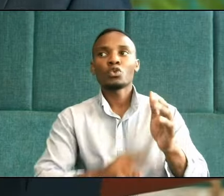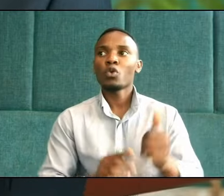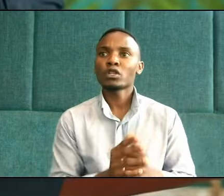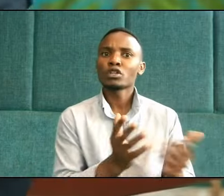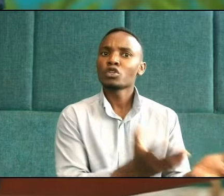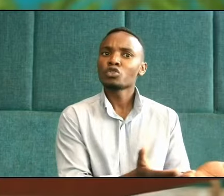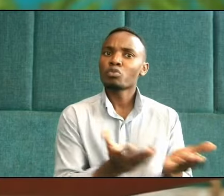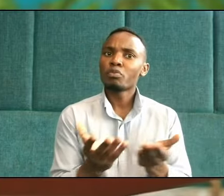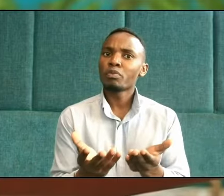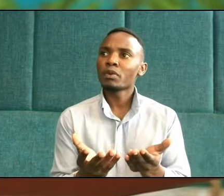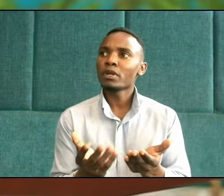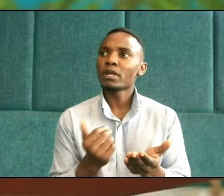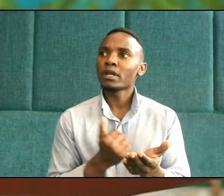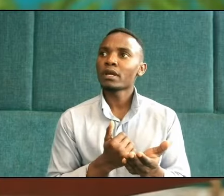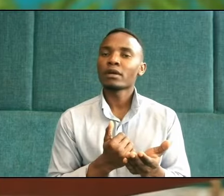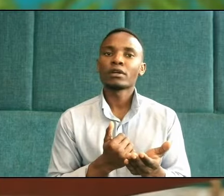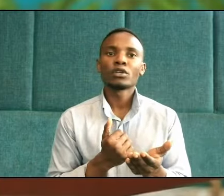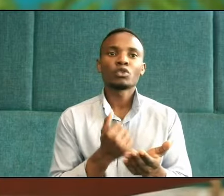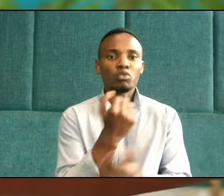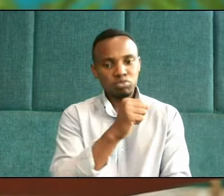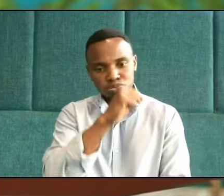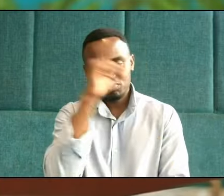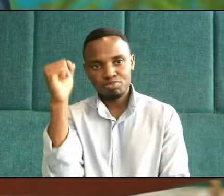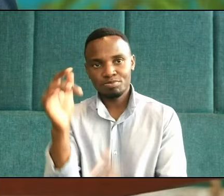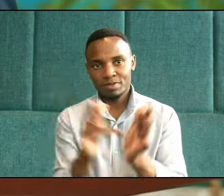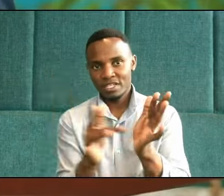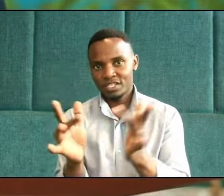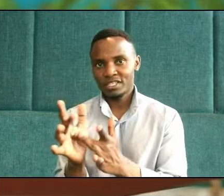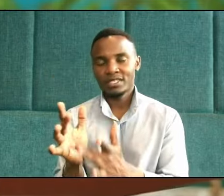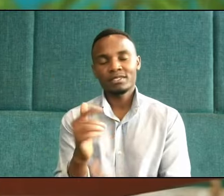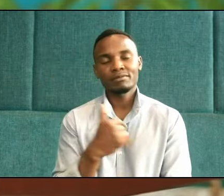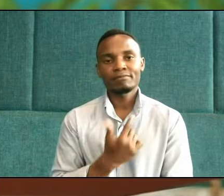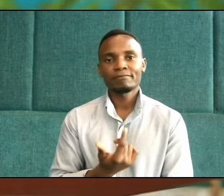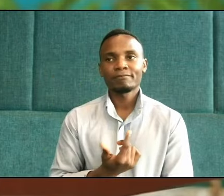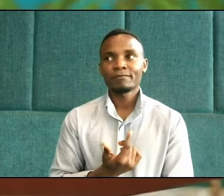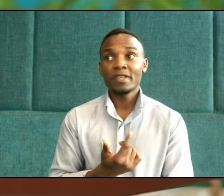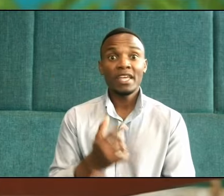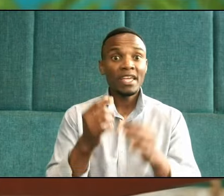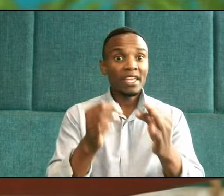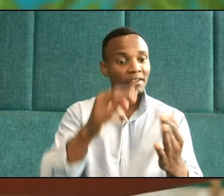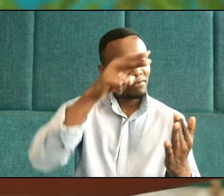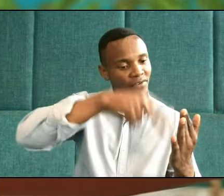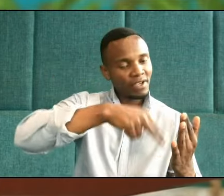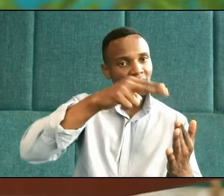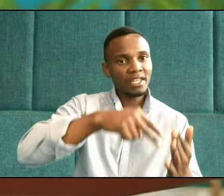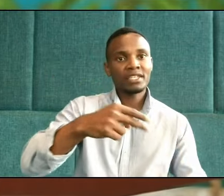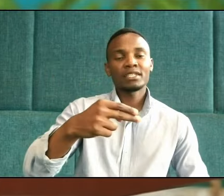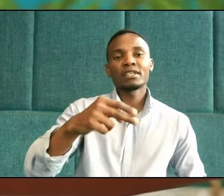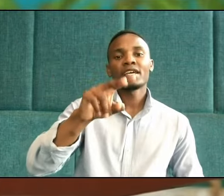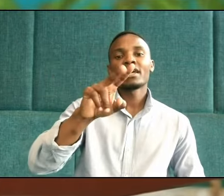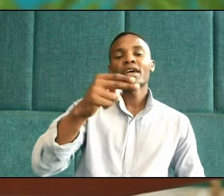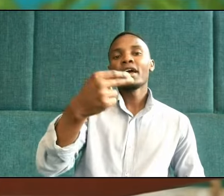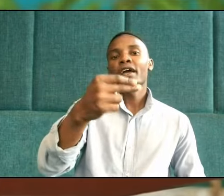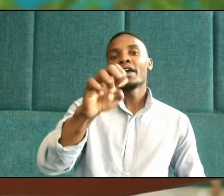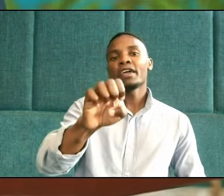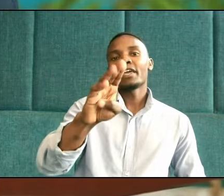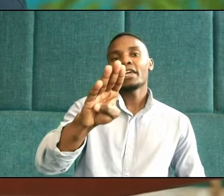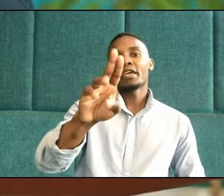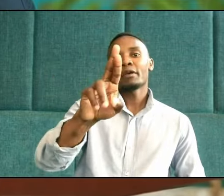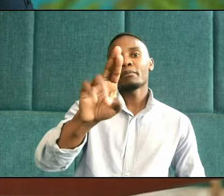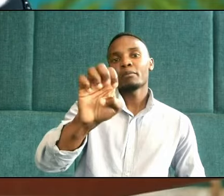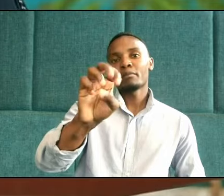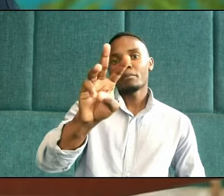shepherd out of the grave. I know this sounds funny, but if you read in Hebrews 13:26,